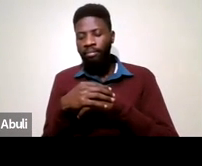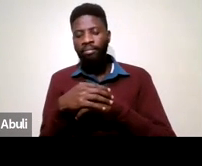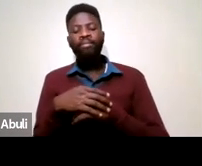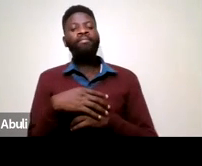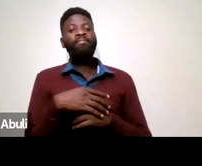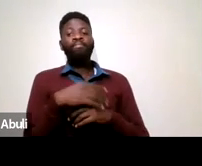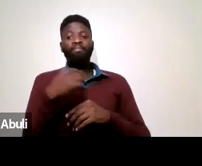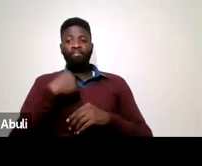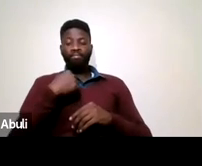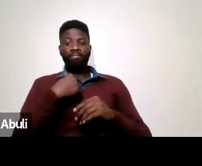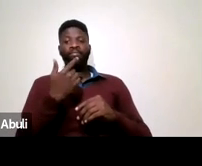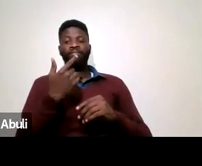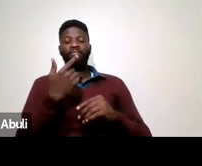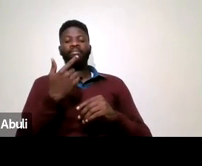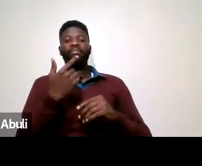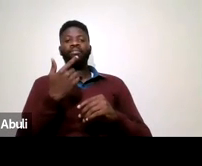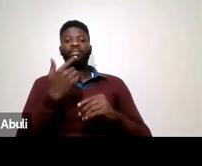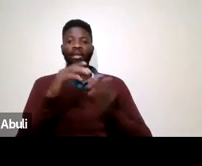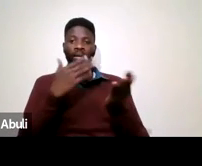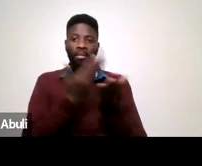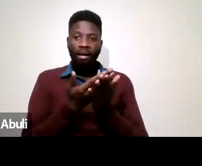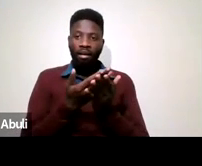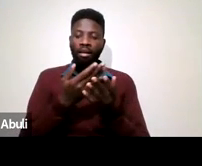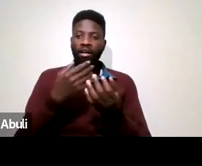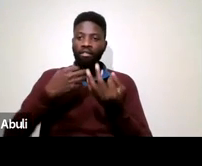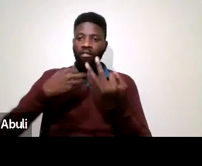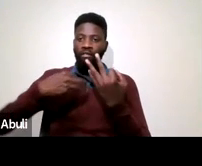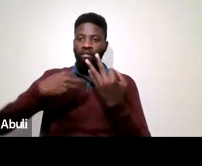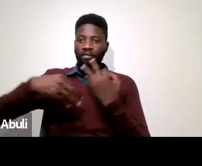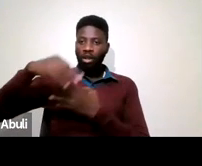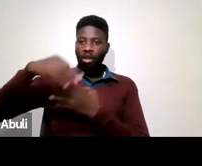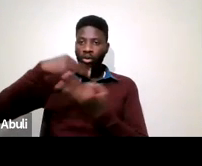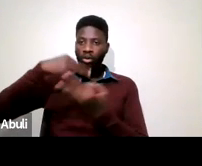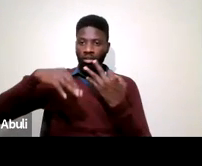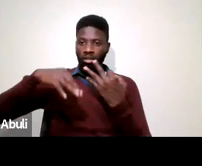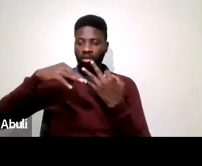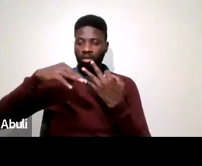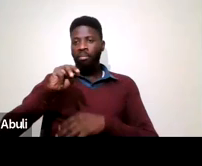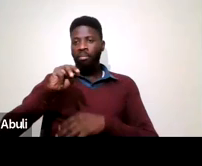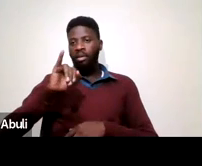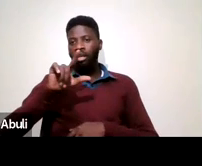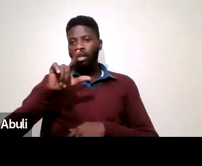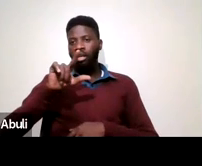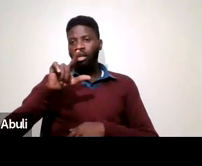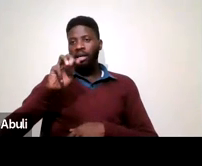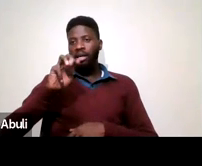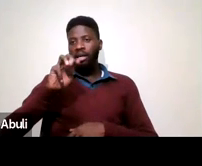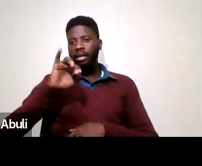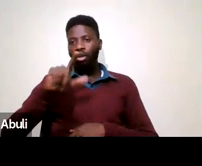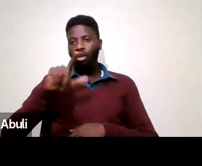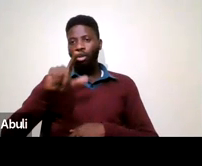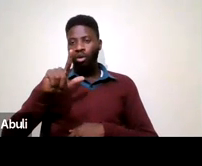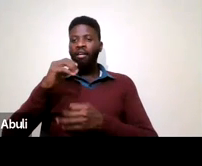I applied while applying for fellowship, Millennium Fellowship program. Yes. You come up